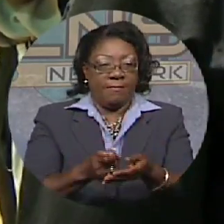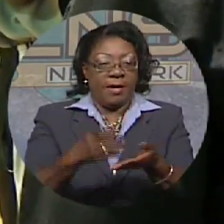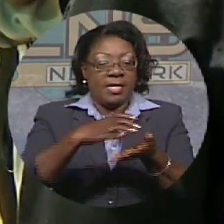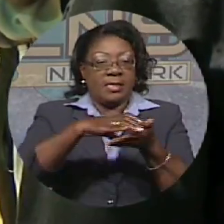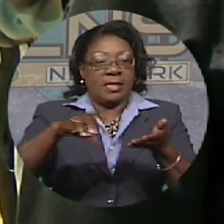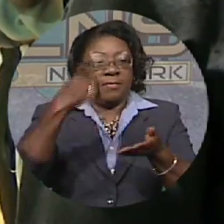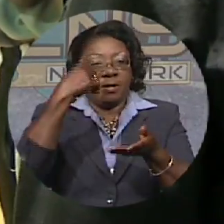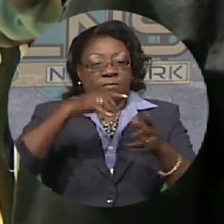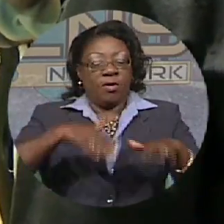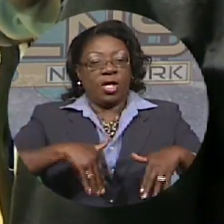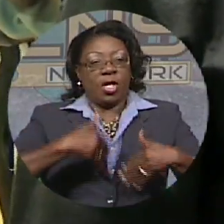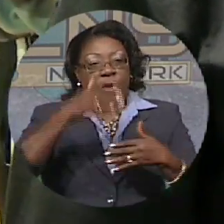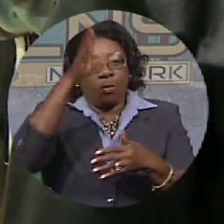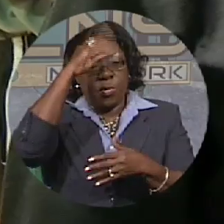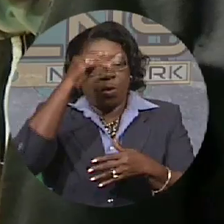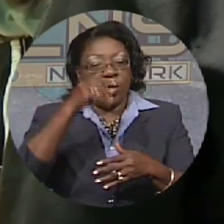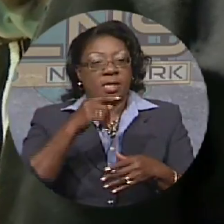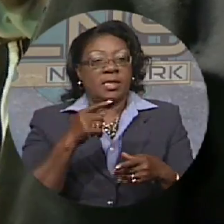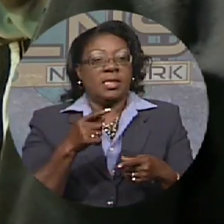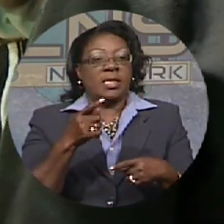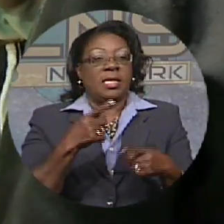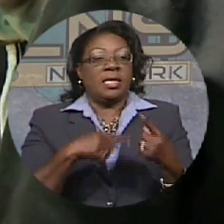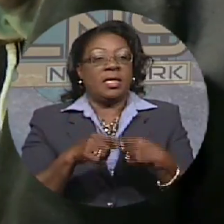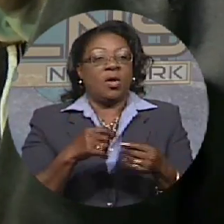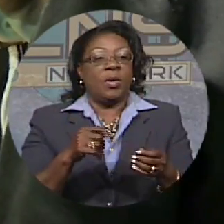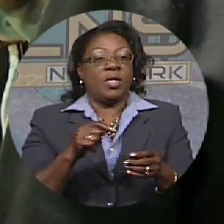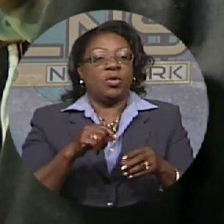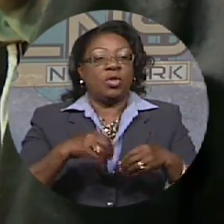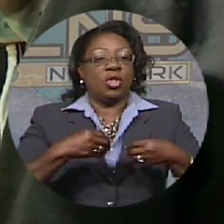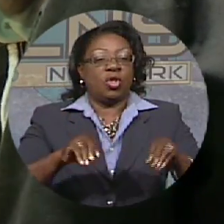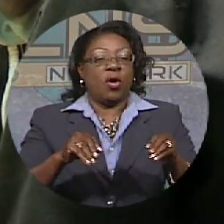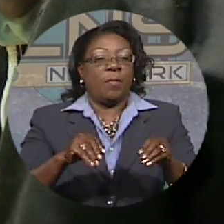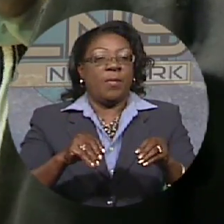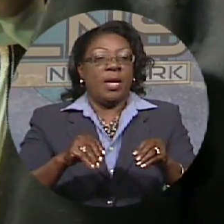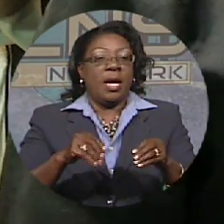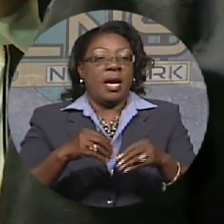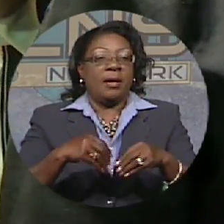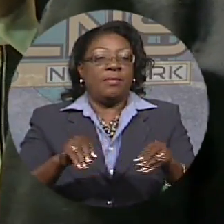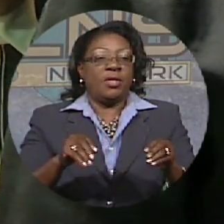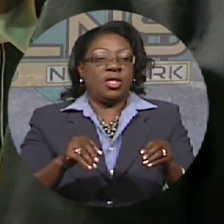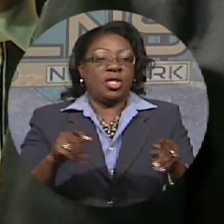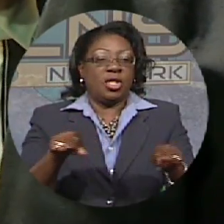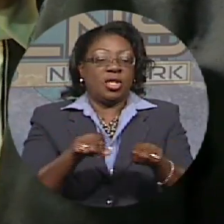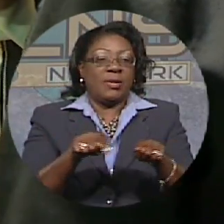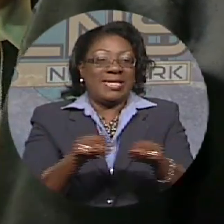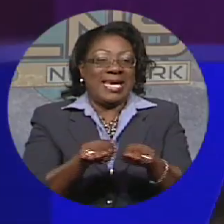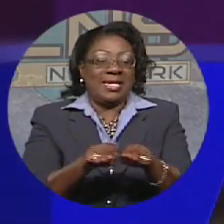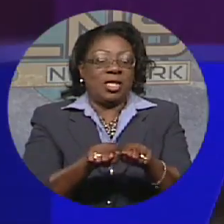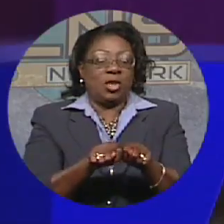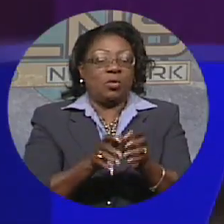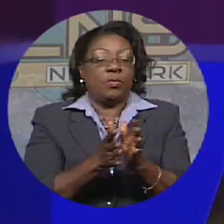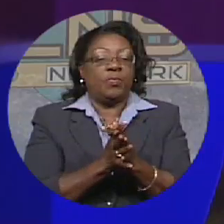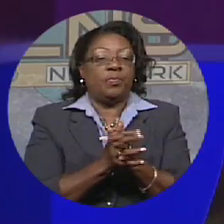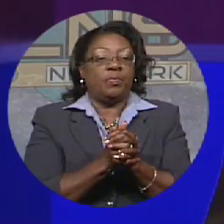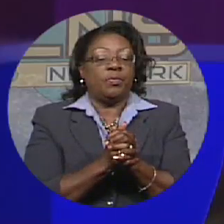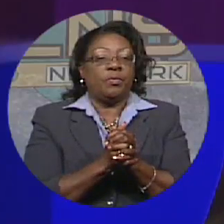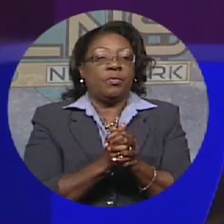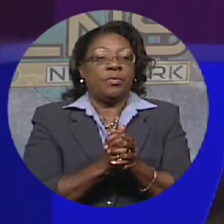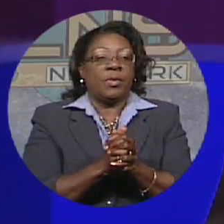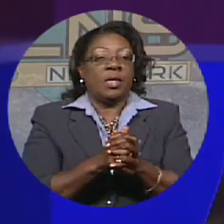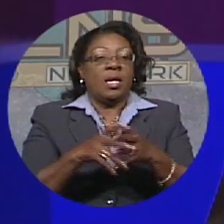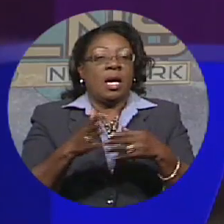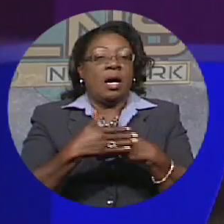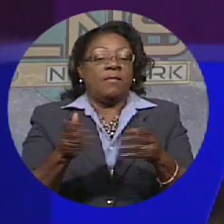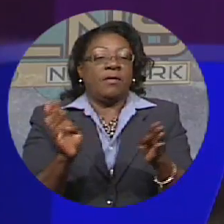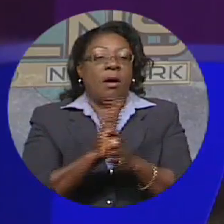for the young boys so that they'll be able to go into some of the local shops in New Providence and purchase a tennis of their choice. Well, after a